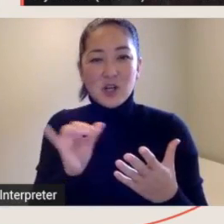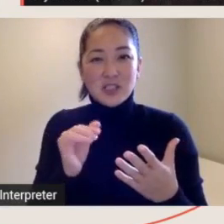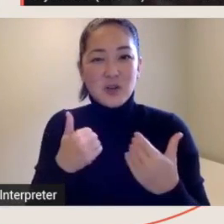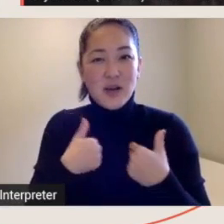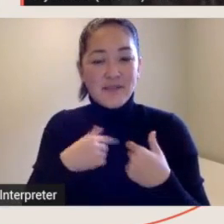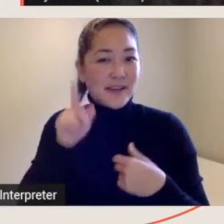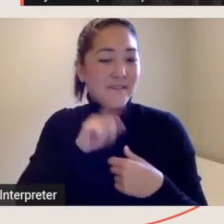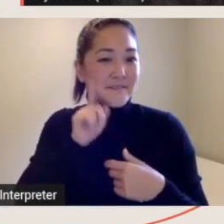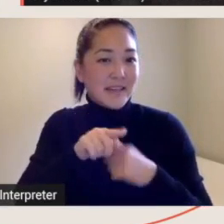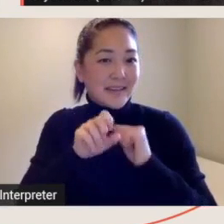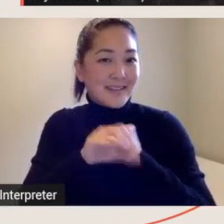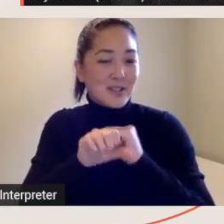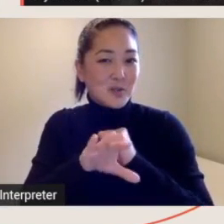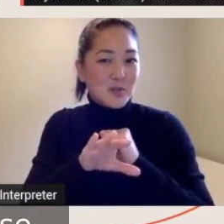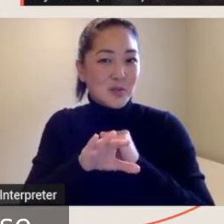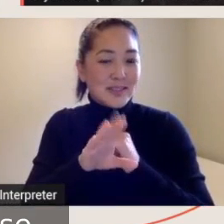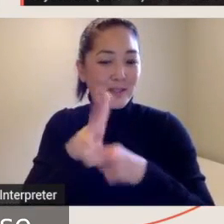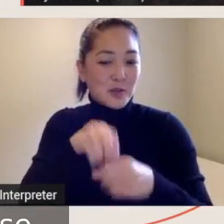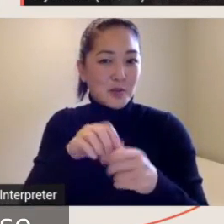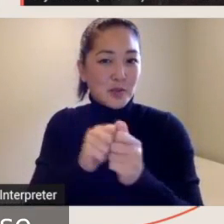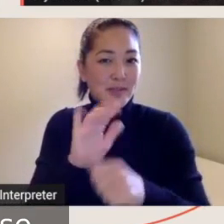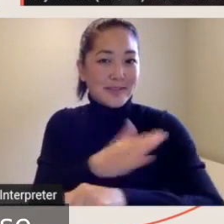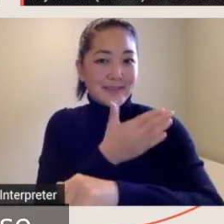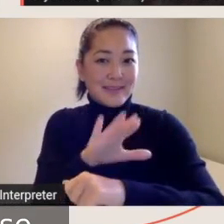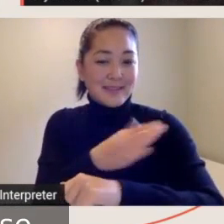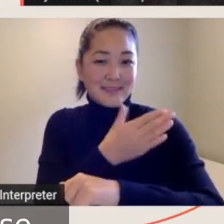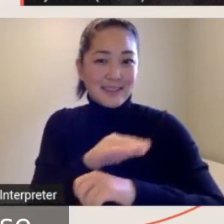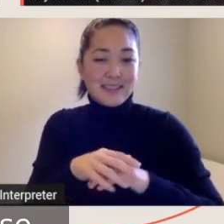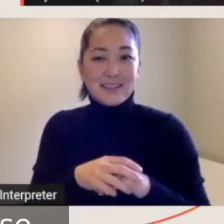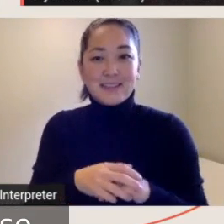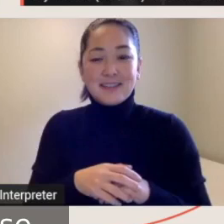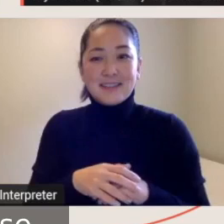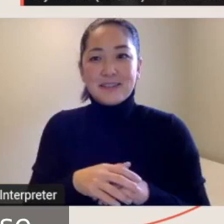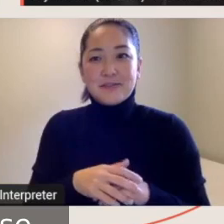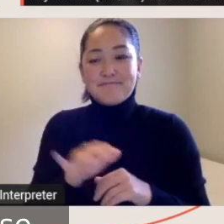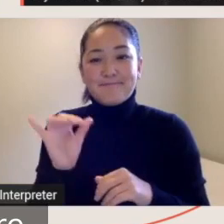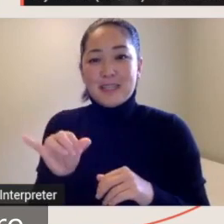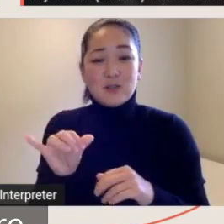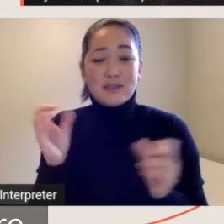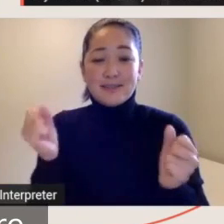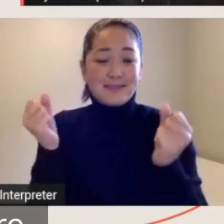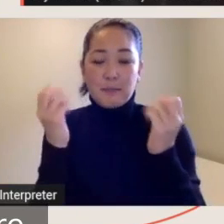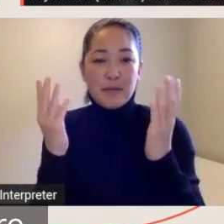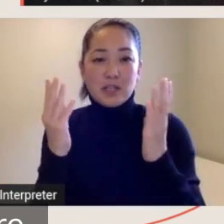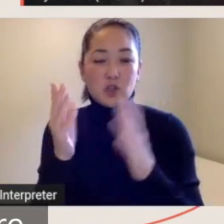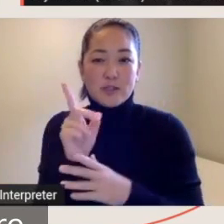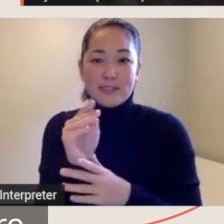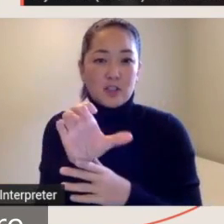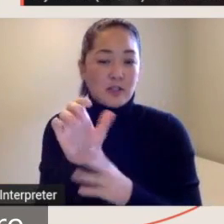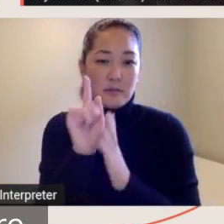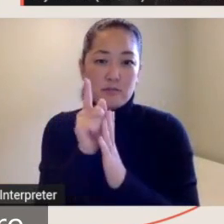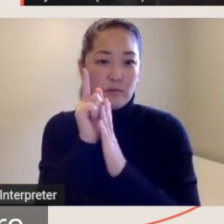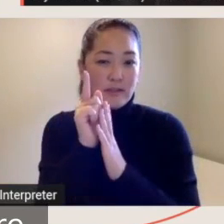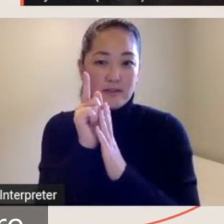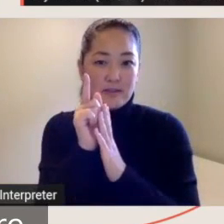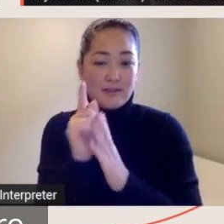song, that is, that just like it was another one of those magical documentary moments for us that happened there, that